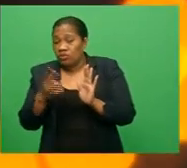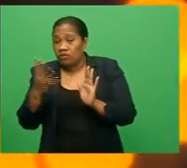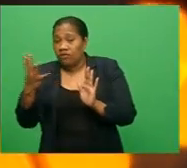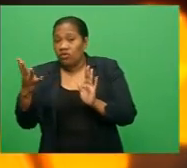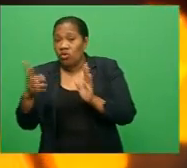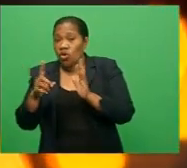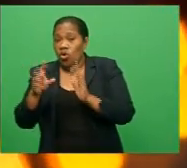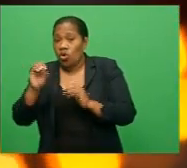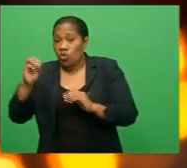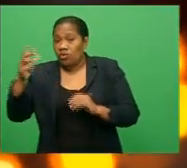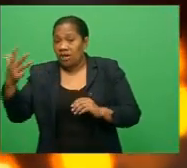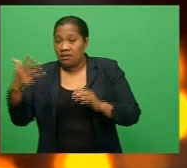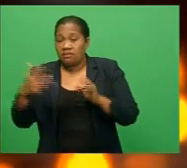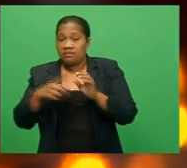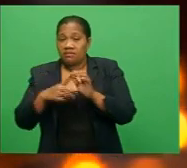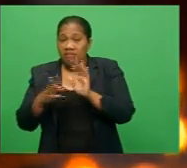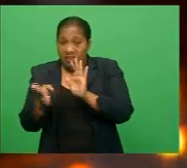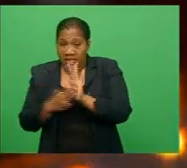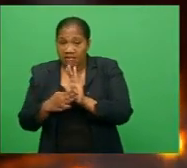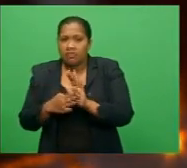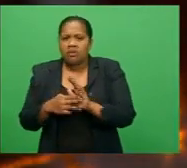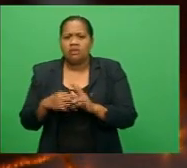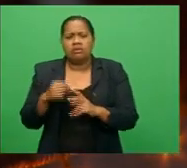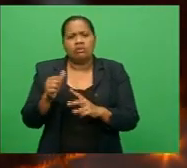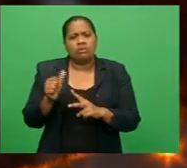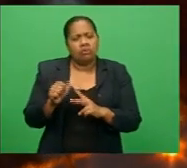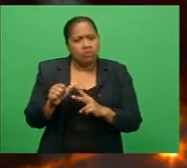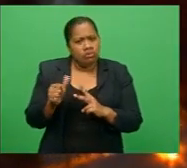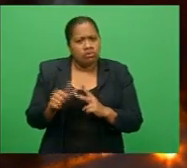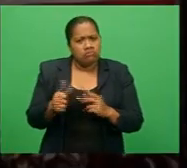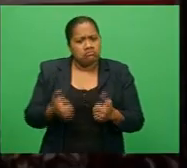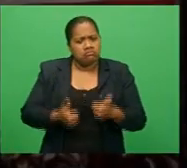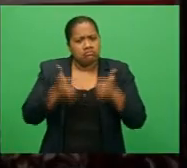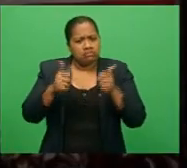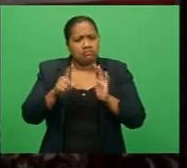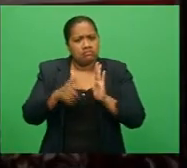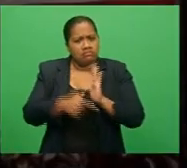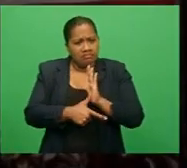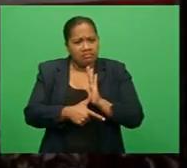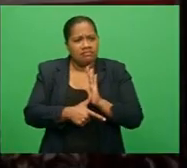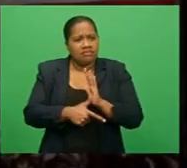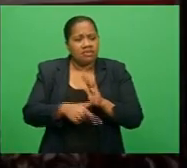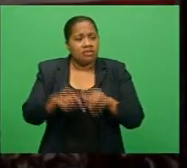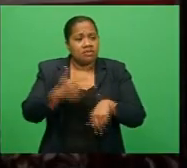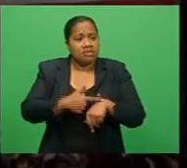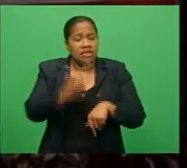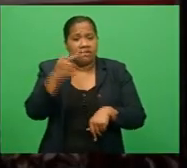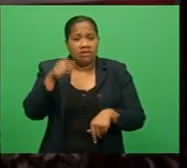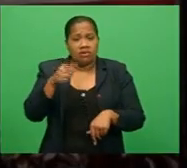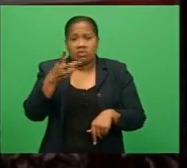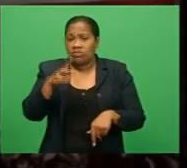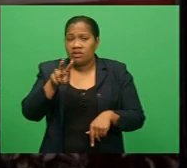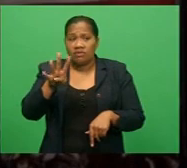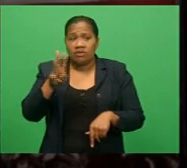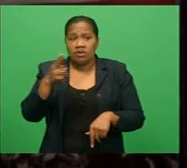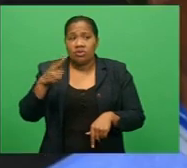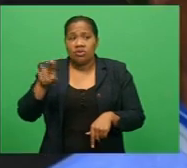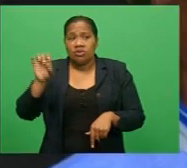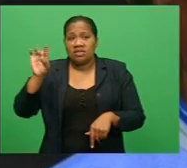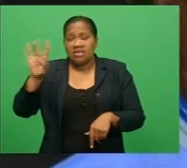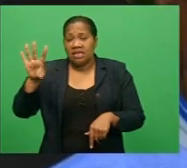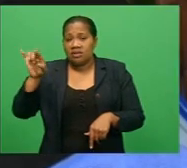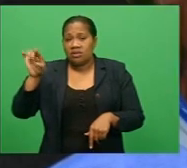p.m. That is also a good time, and 7:24 till